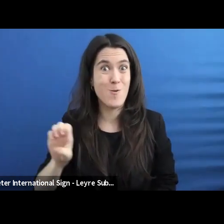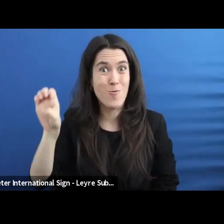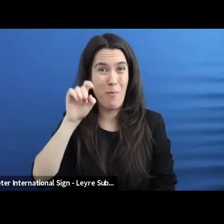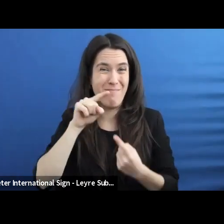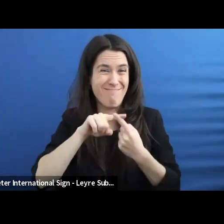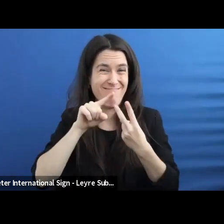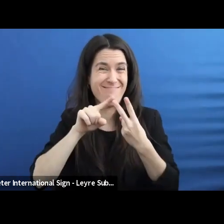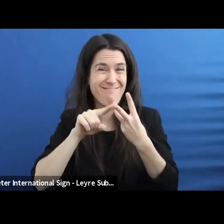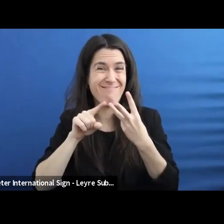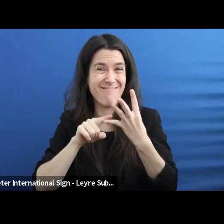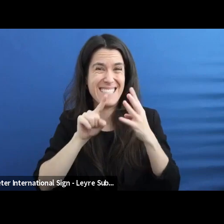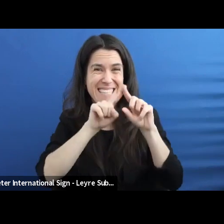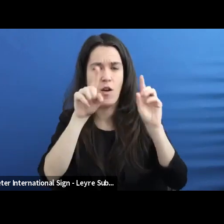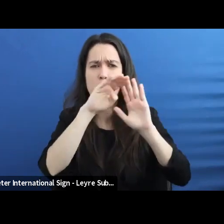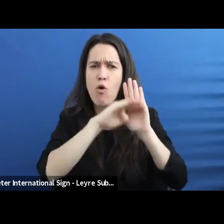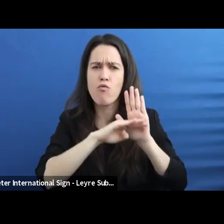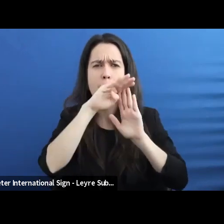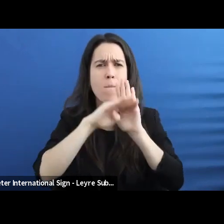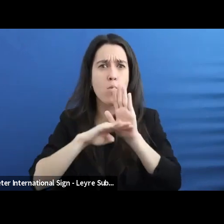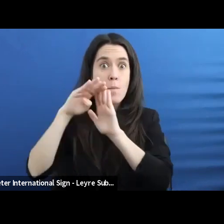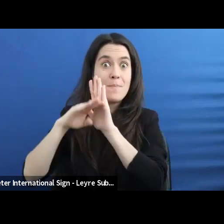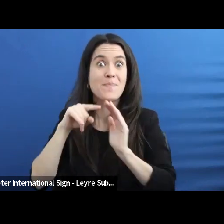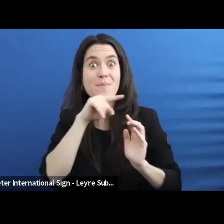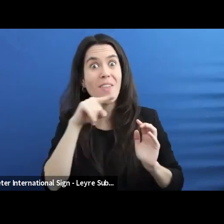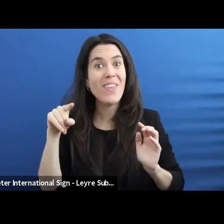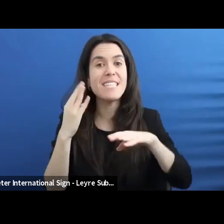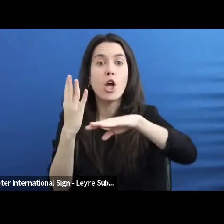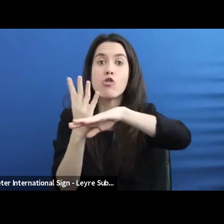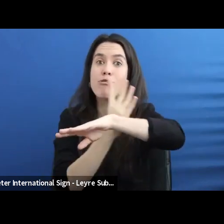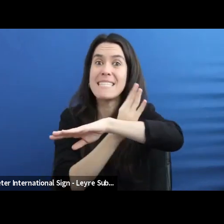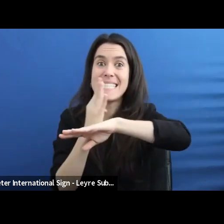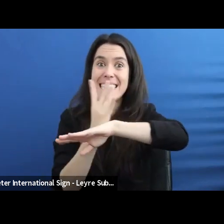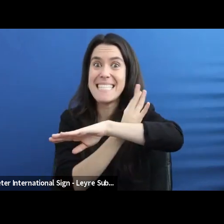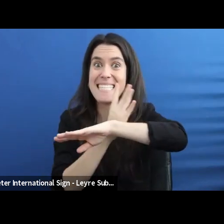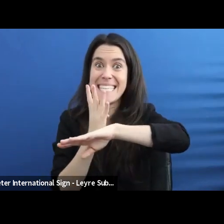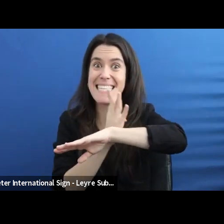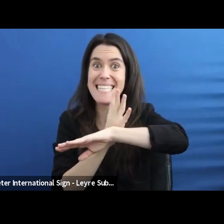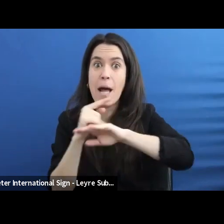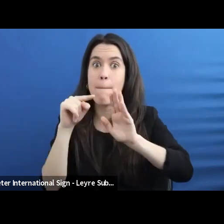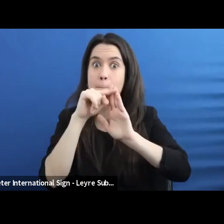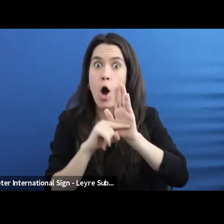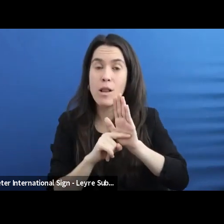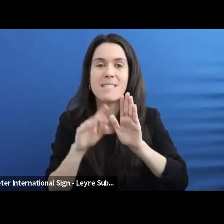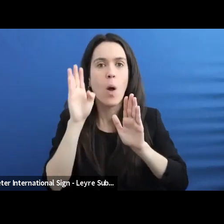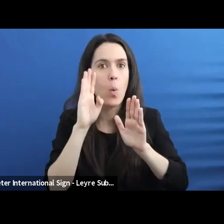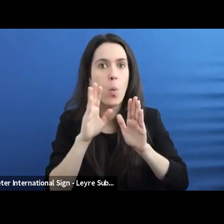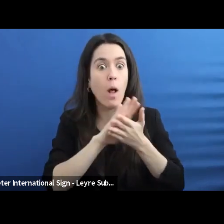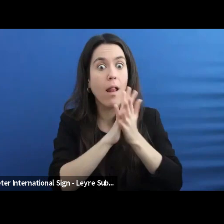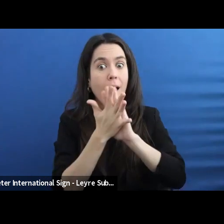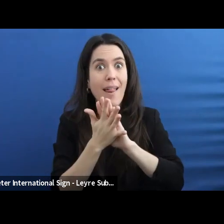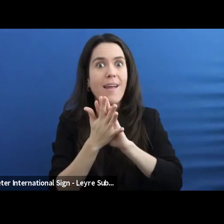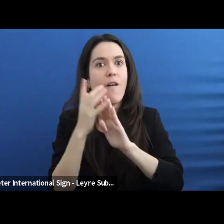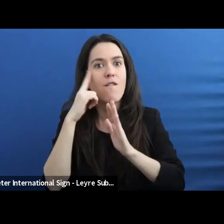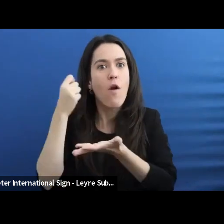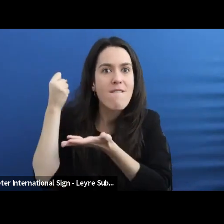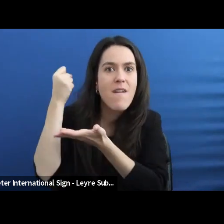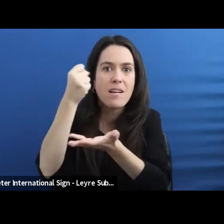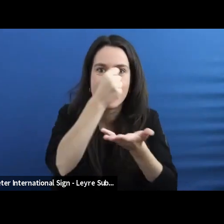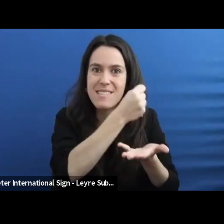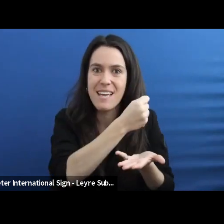and I'm sure it's the case that these green policies will be reflected in the funding and in the priorities that will be